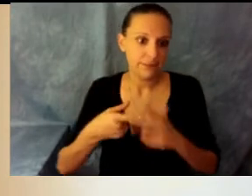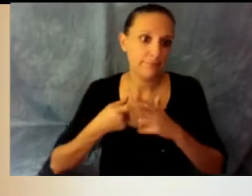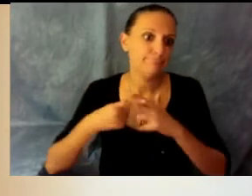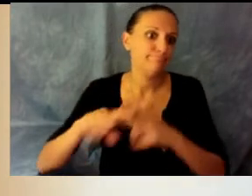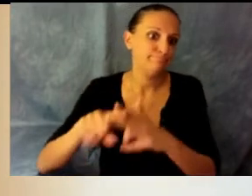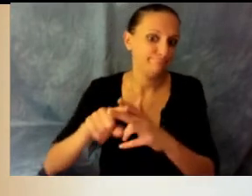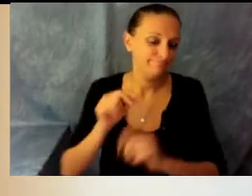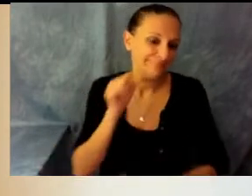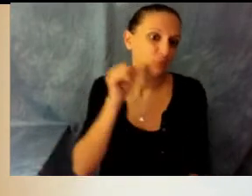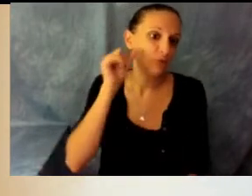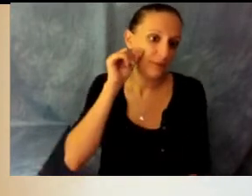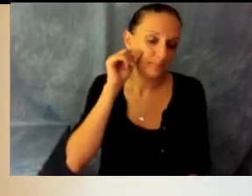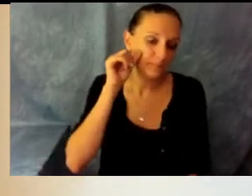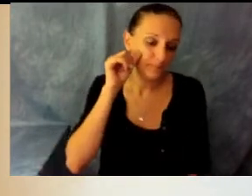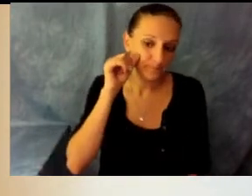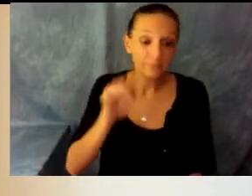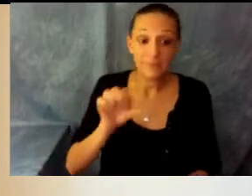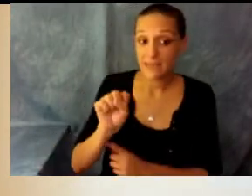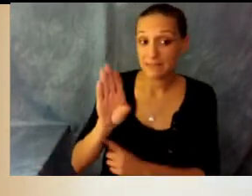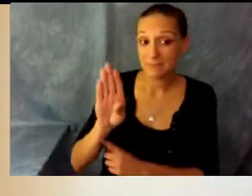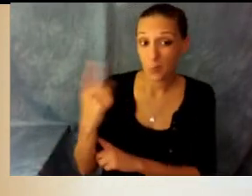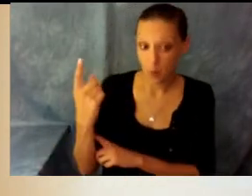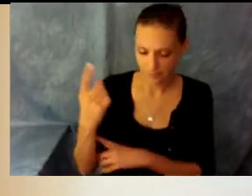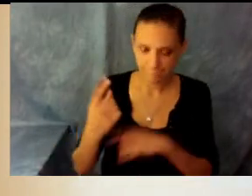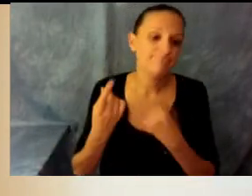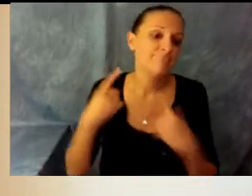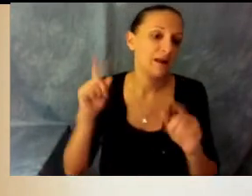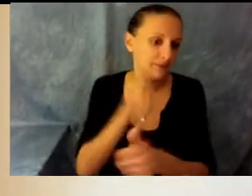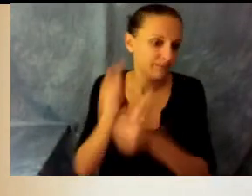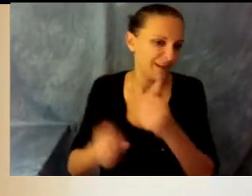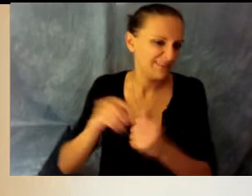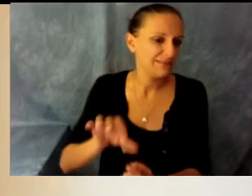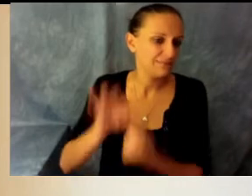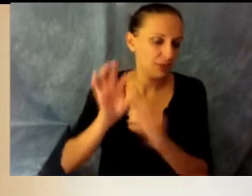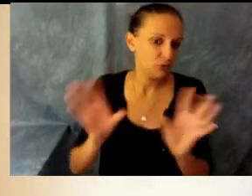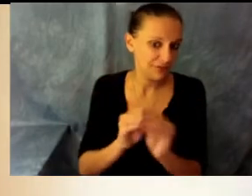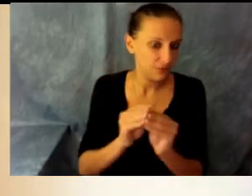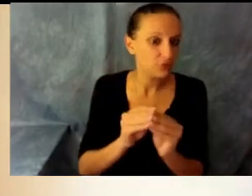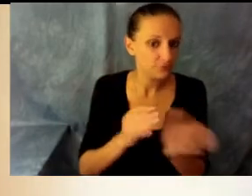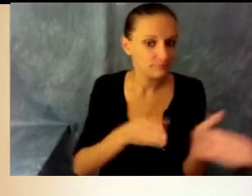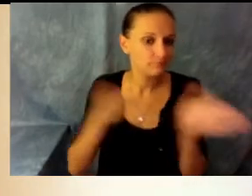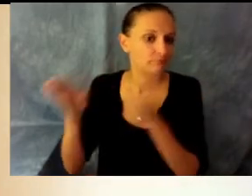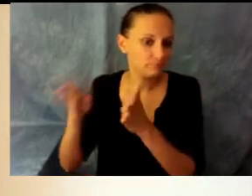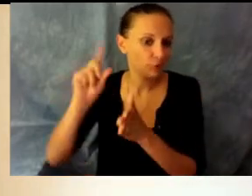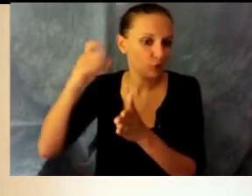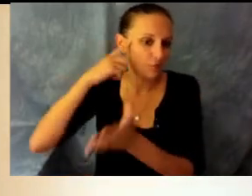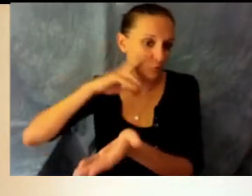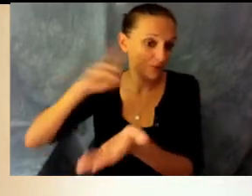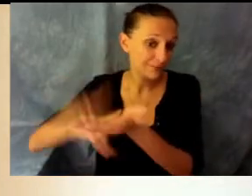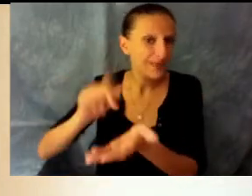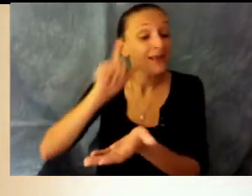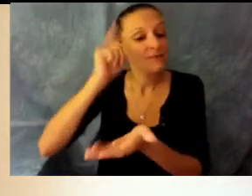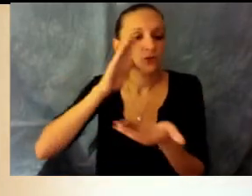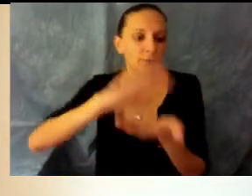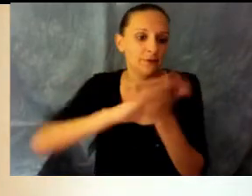yesterday. SB1 was finally passed in special session. It's going to the governor for signature and eventually will become law